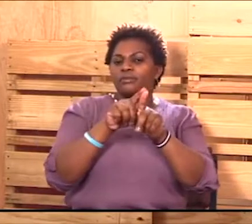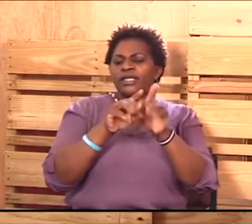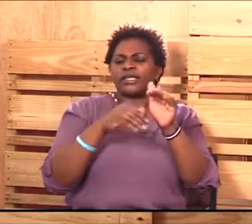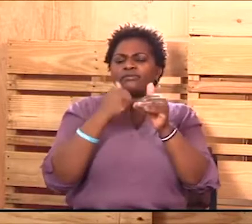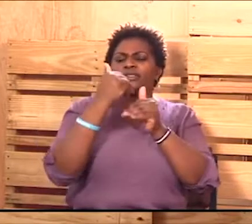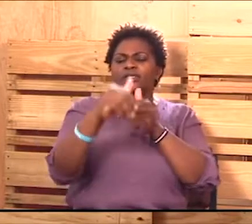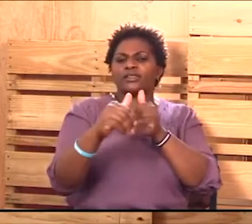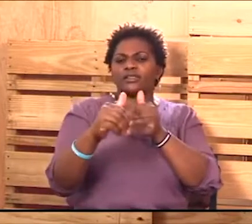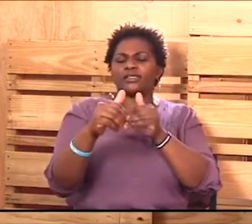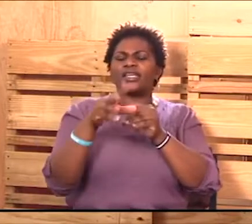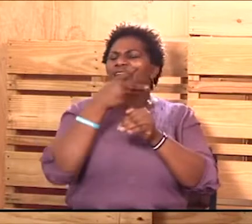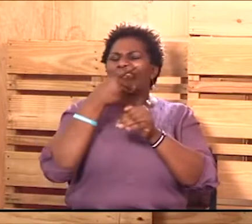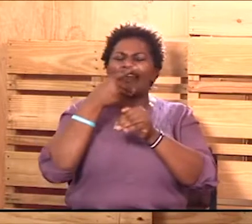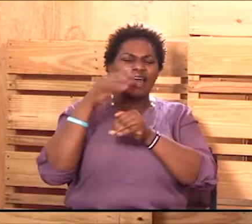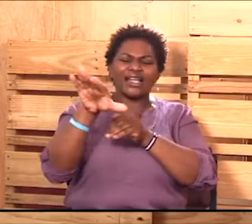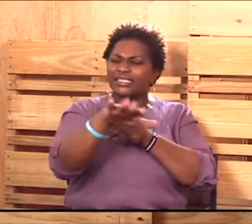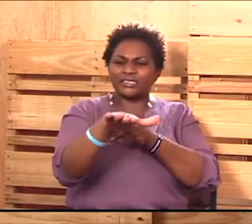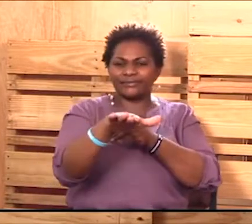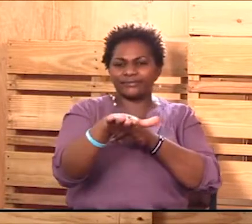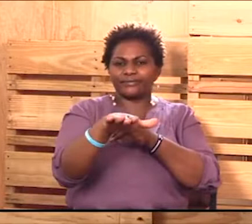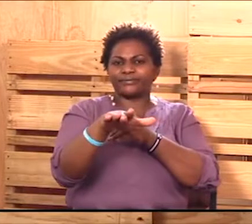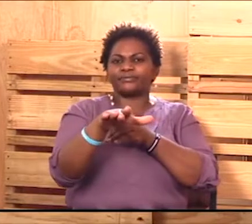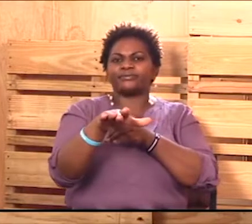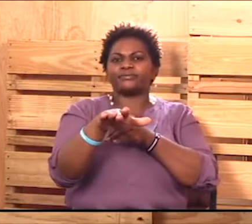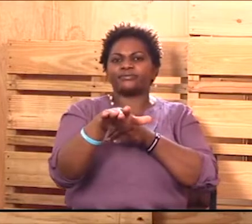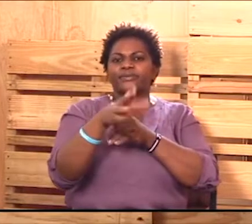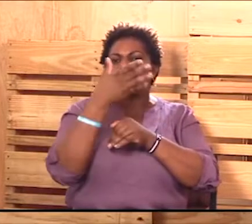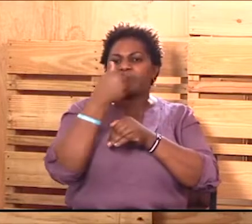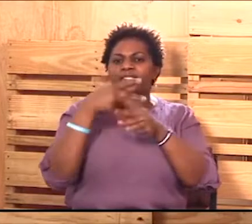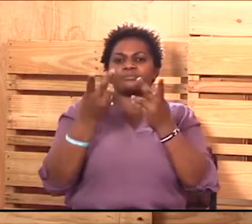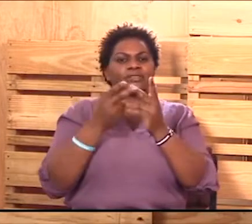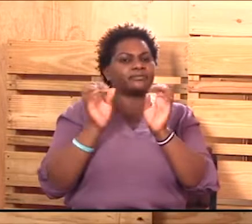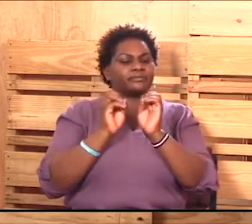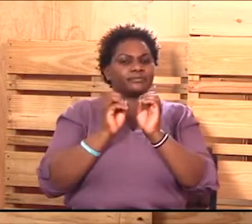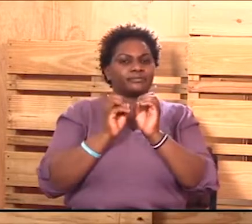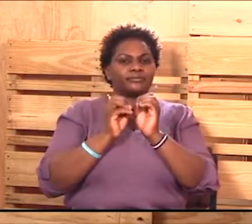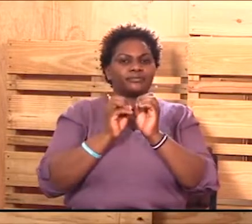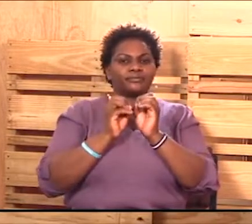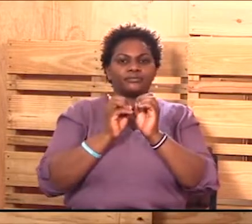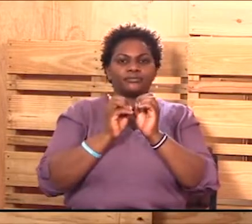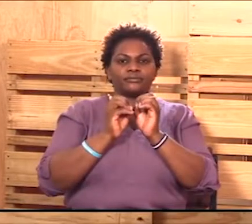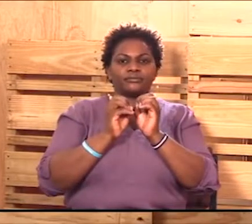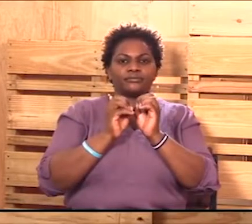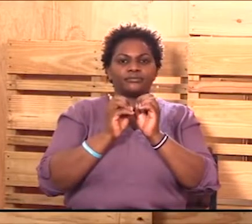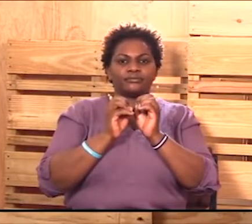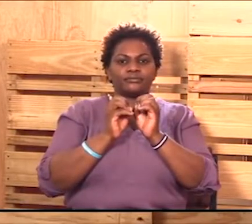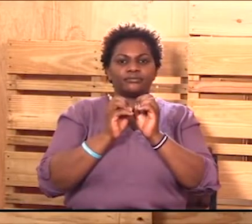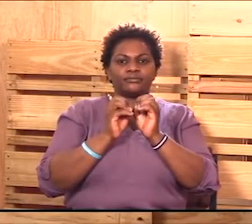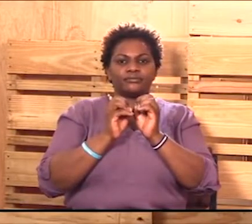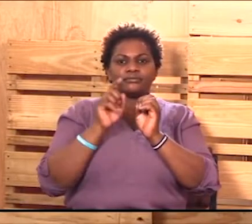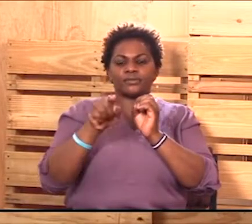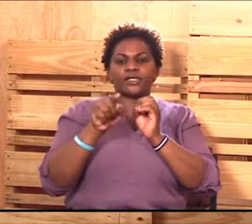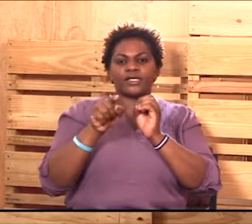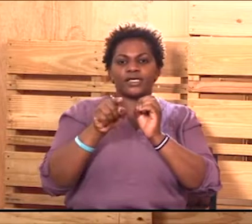this place and they find a desert that is not the best place that you would want to be. And in